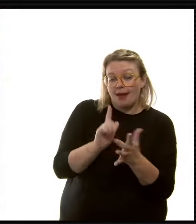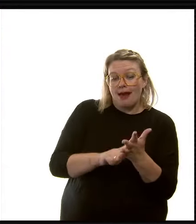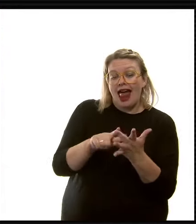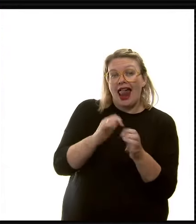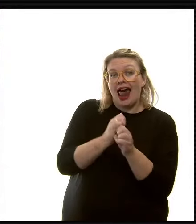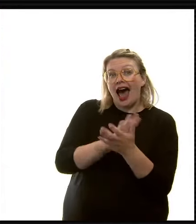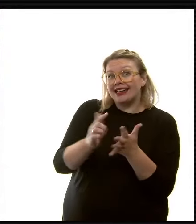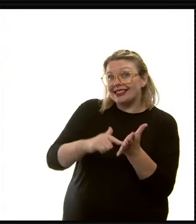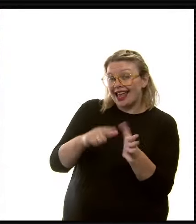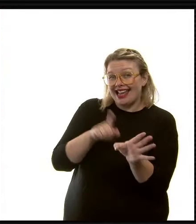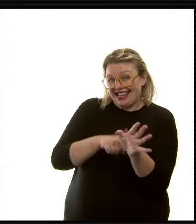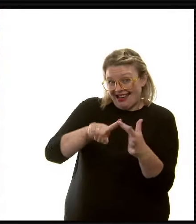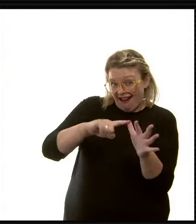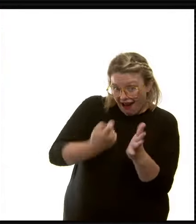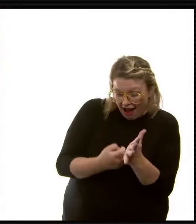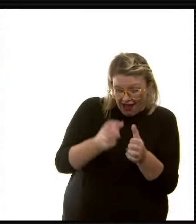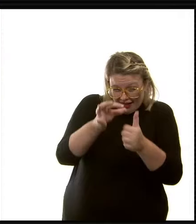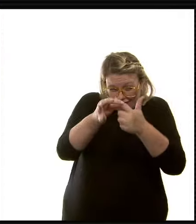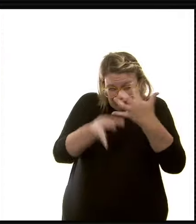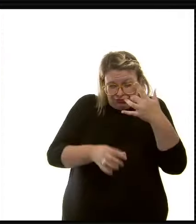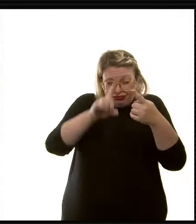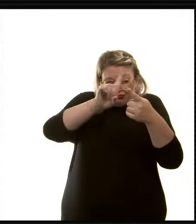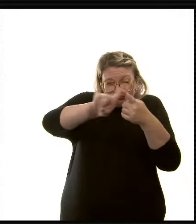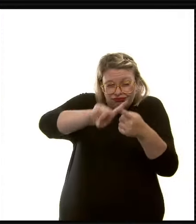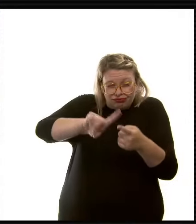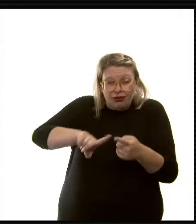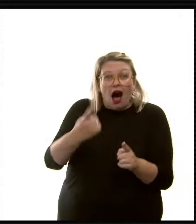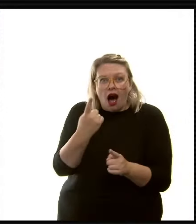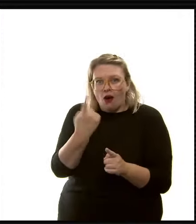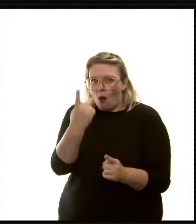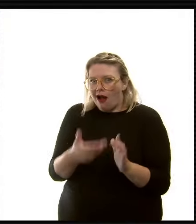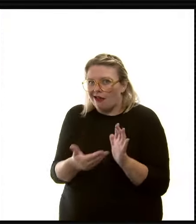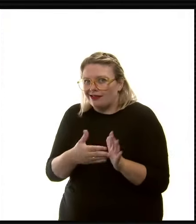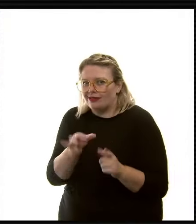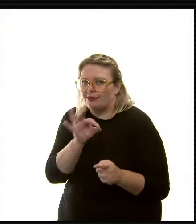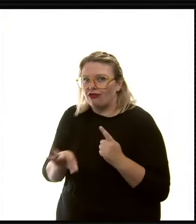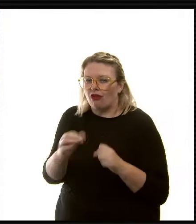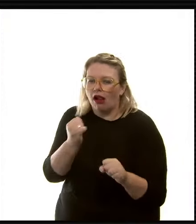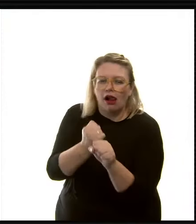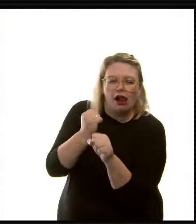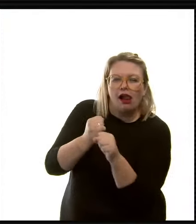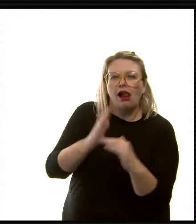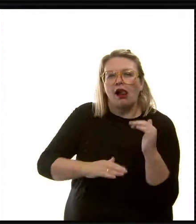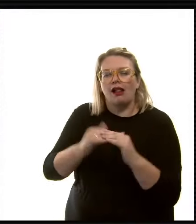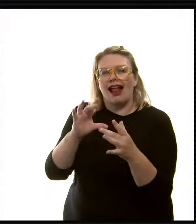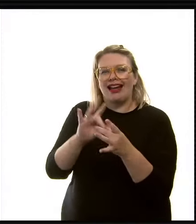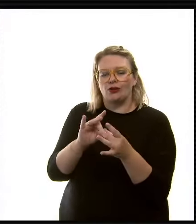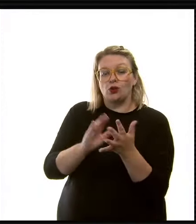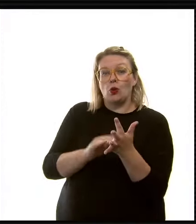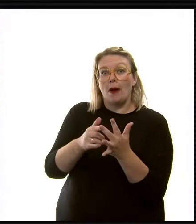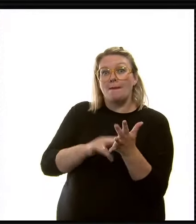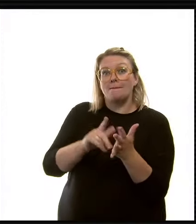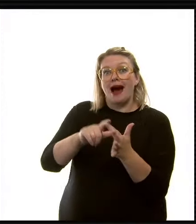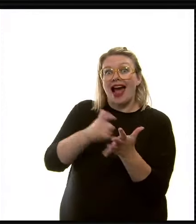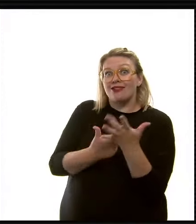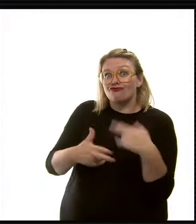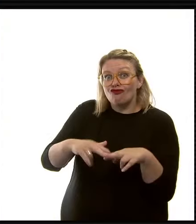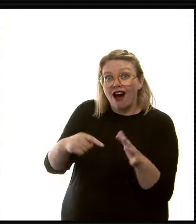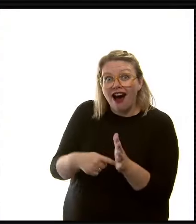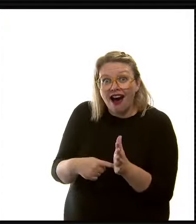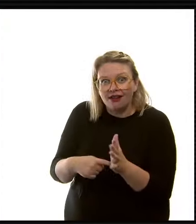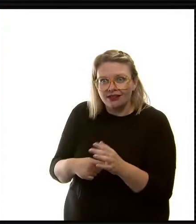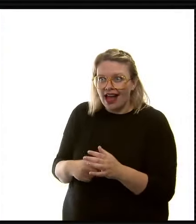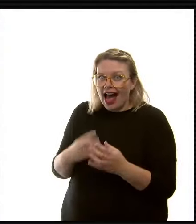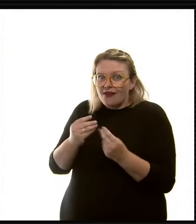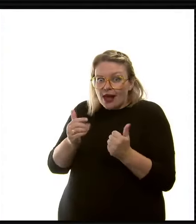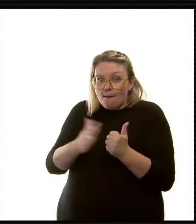witnessing a one-of-a-kind LEGO Minecraft build. And Joel, there is so much more, including a few things that